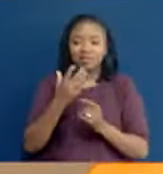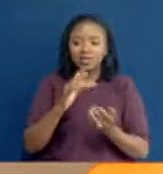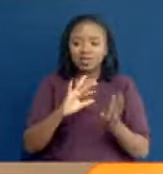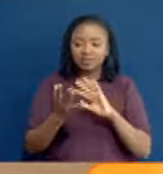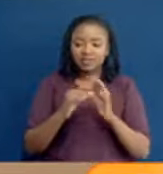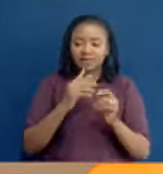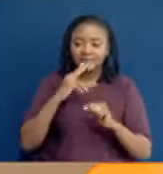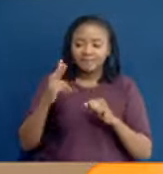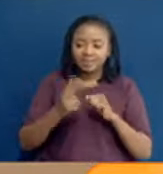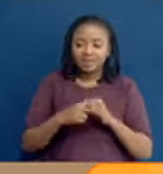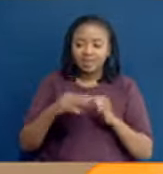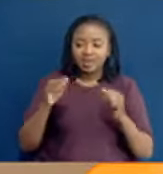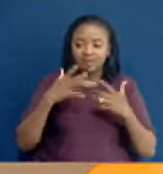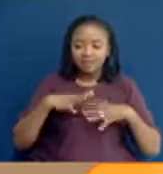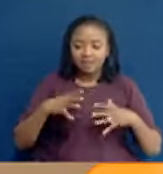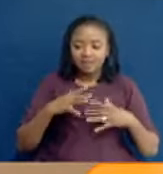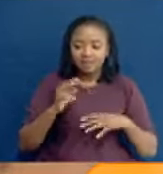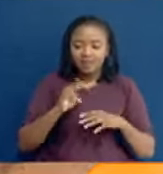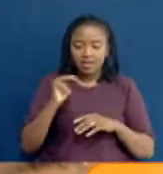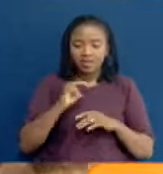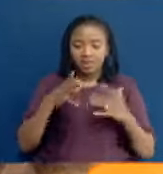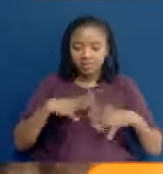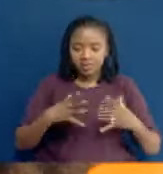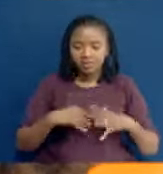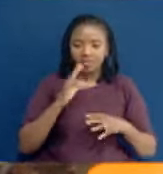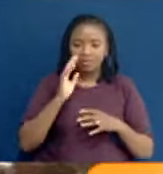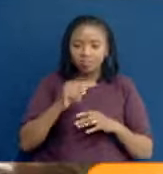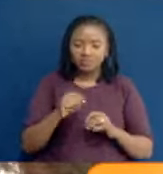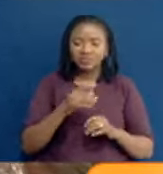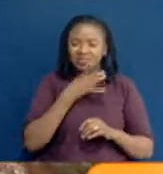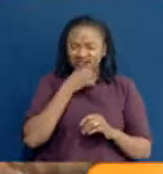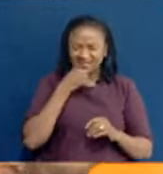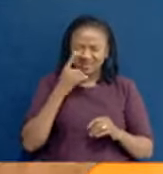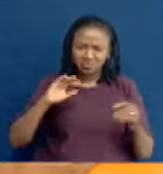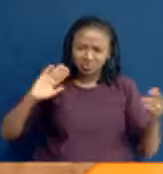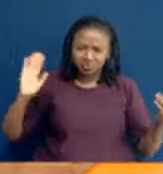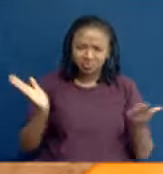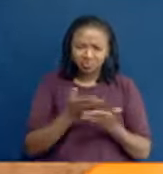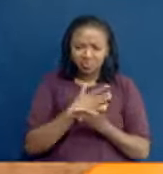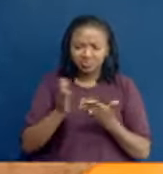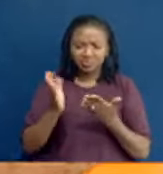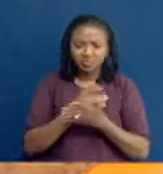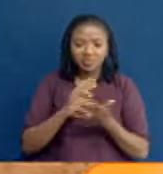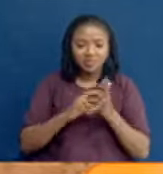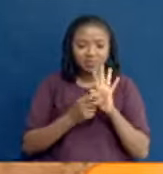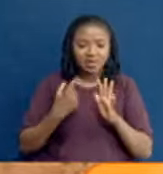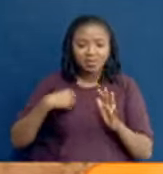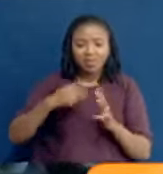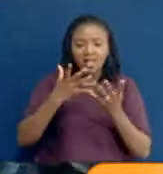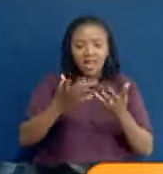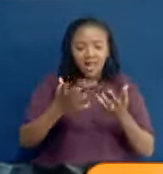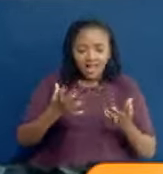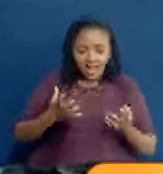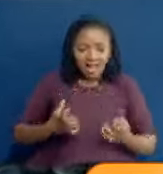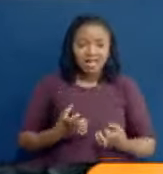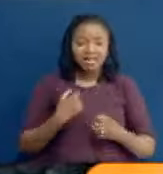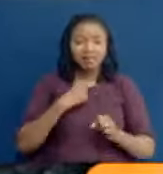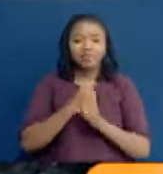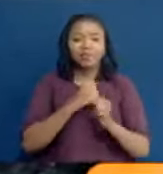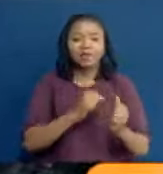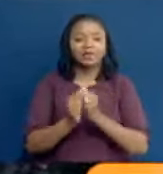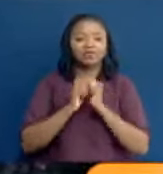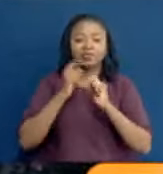million people will be at risk of displacement by drought alone. Hence, an urgent call for the globe to work towards